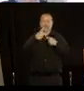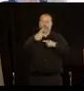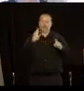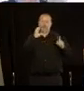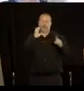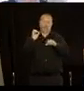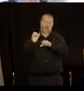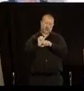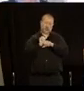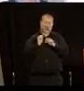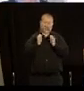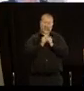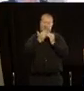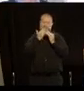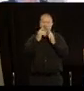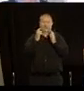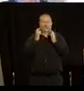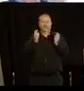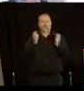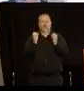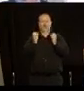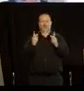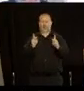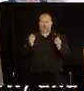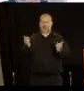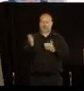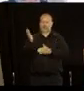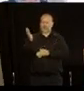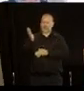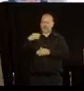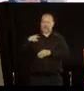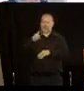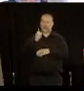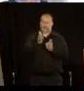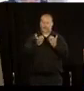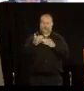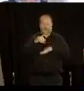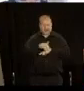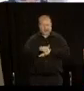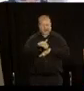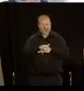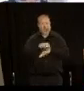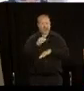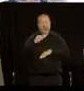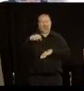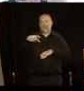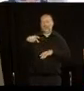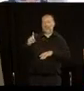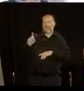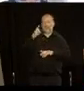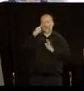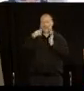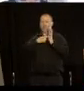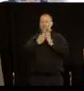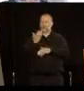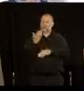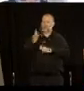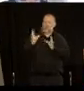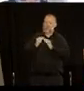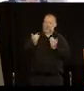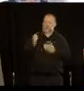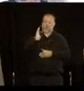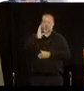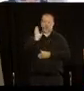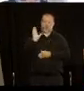this together. Thank you so much for the opportunity to speak and serve with you this evening. APD will be presenting throughout the entire